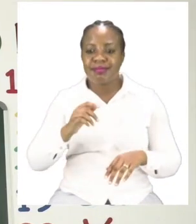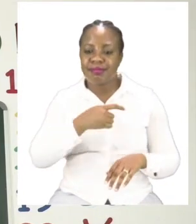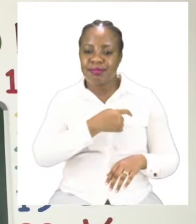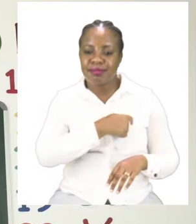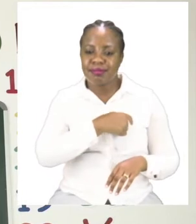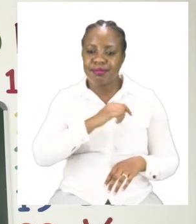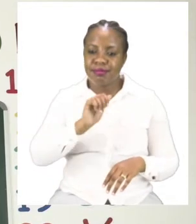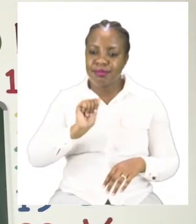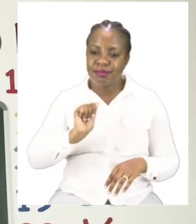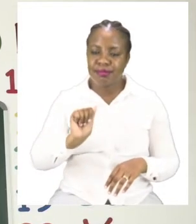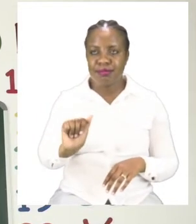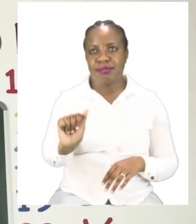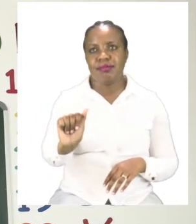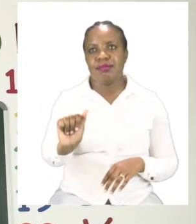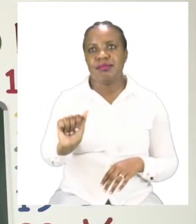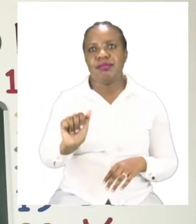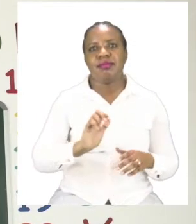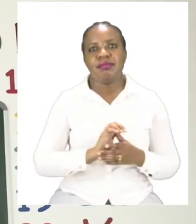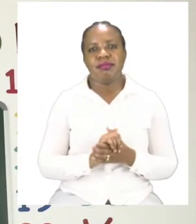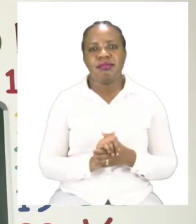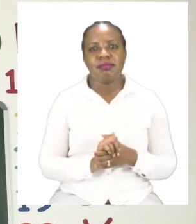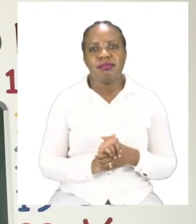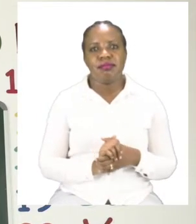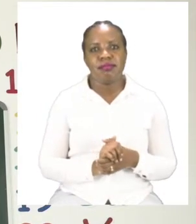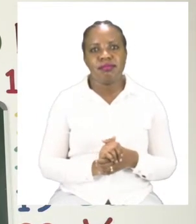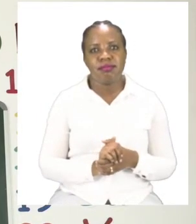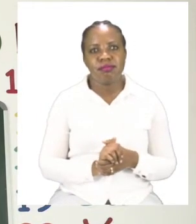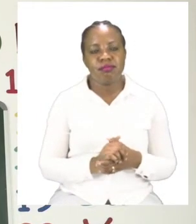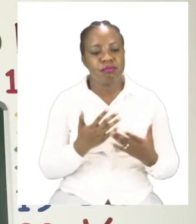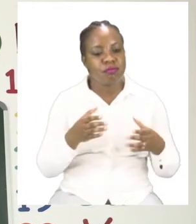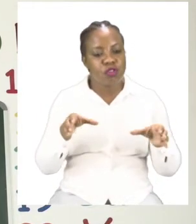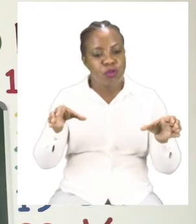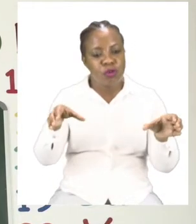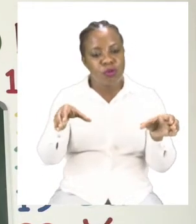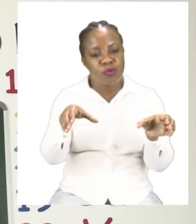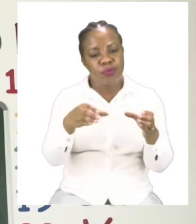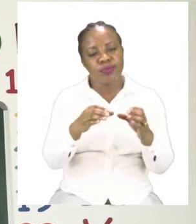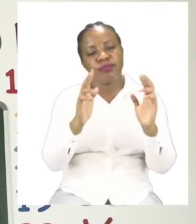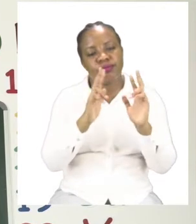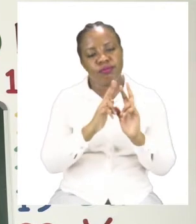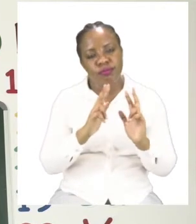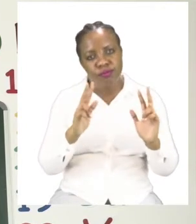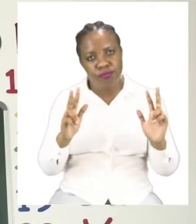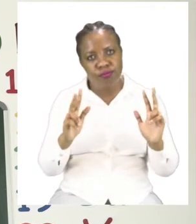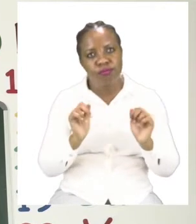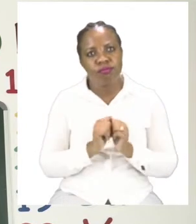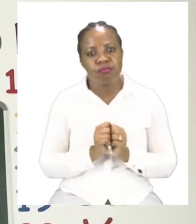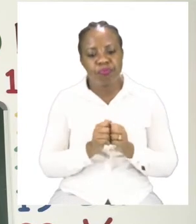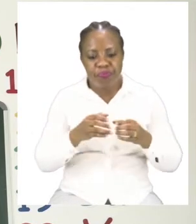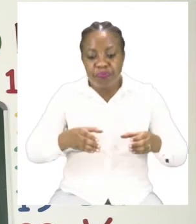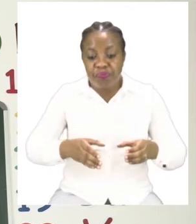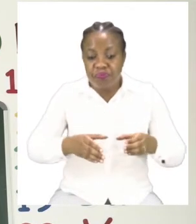to her. Then, if there was a group of people that we wanted